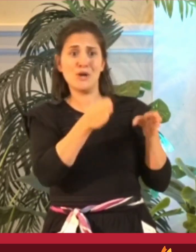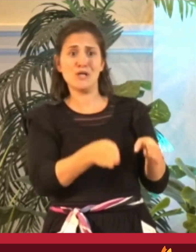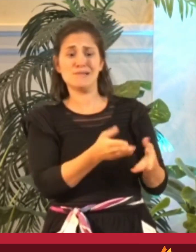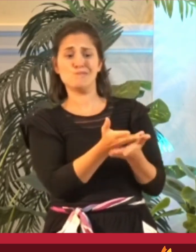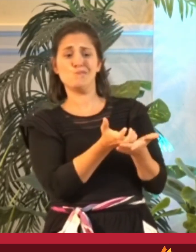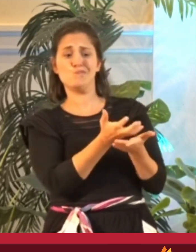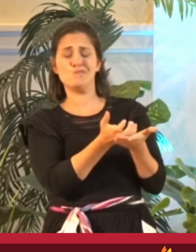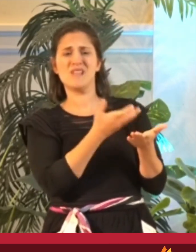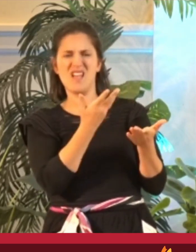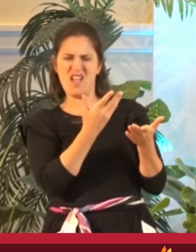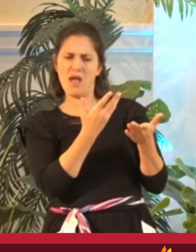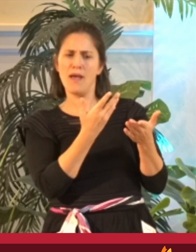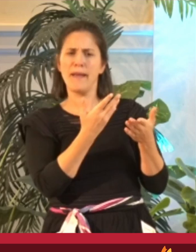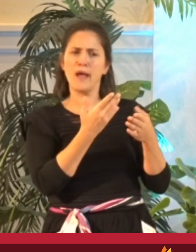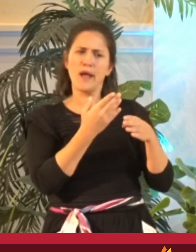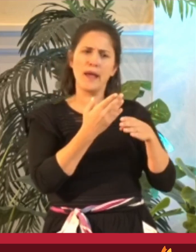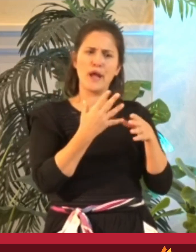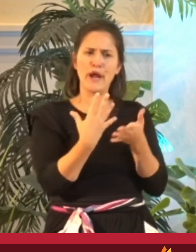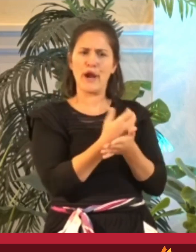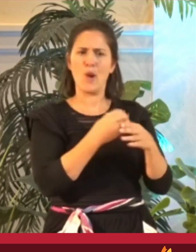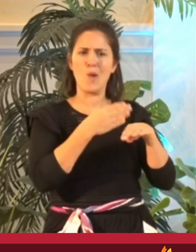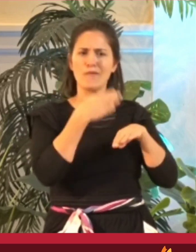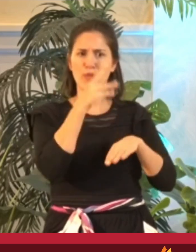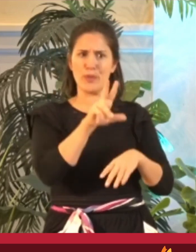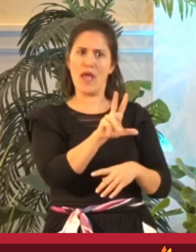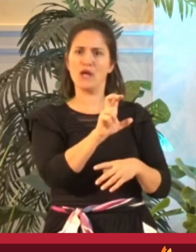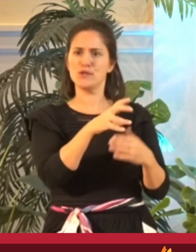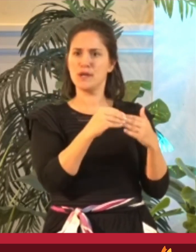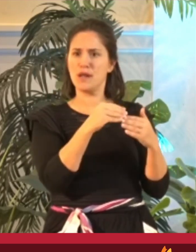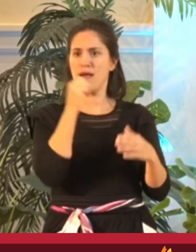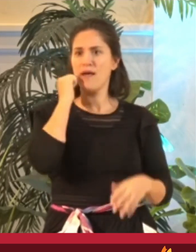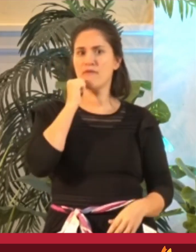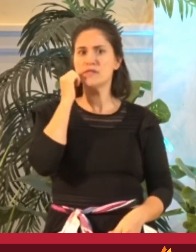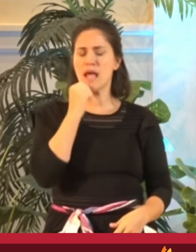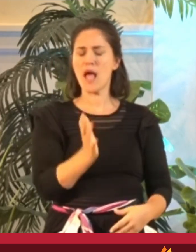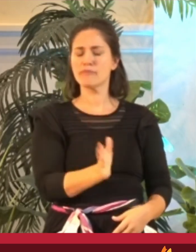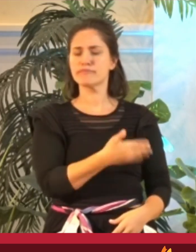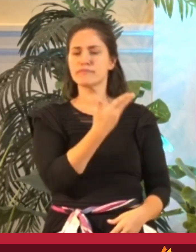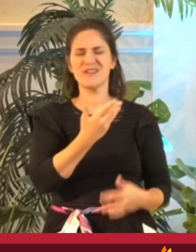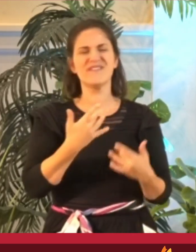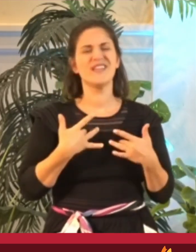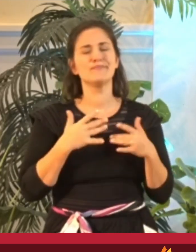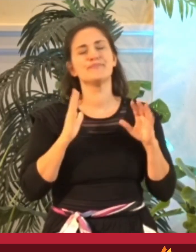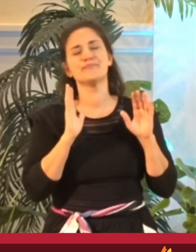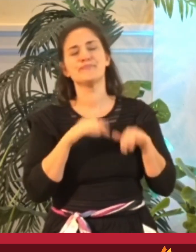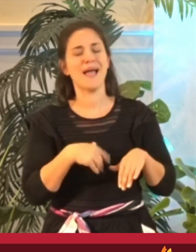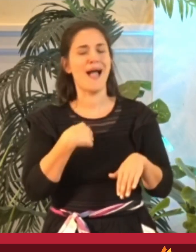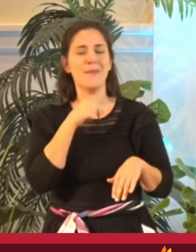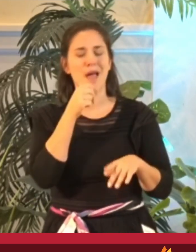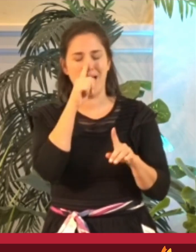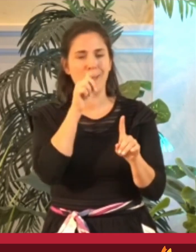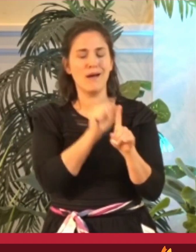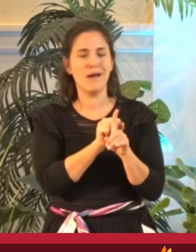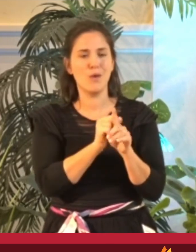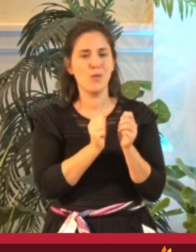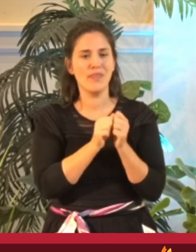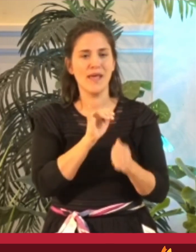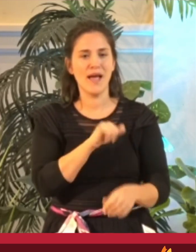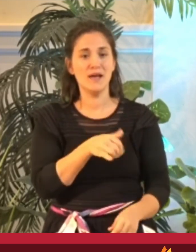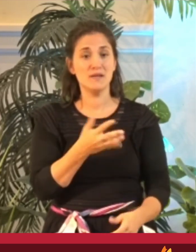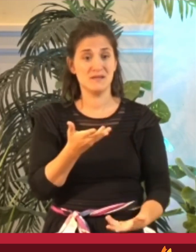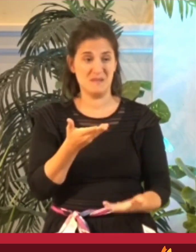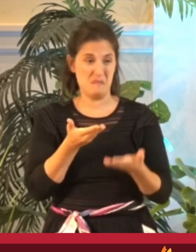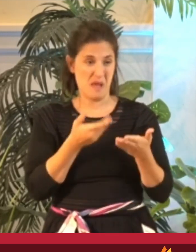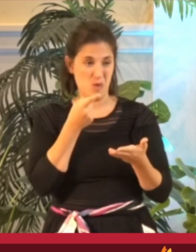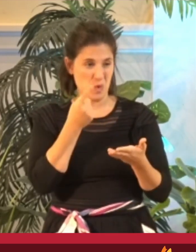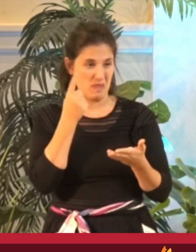up to $300 a day. So you ain't about to fall for that. You say to yourself,